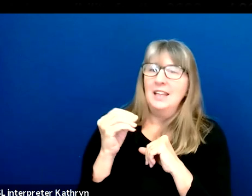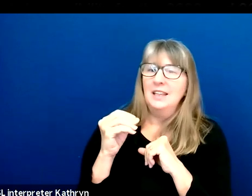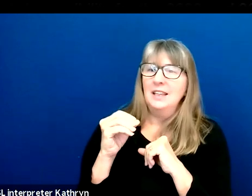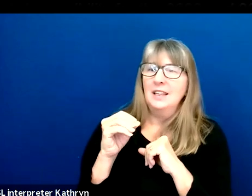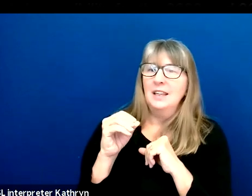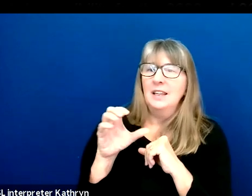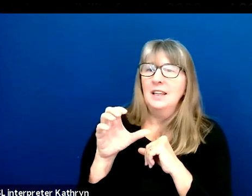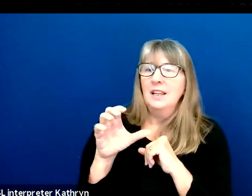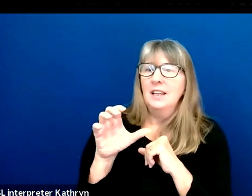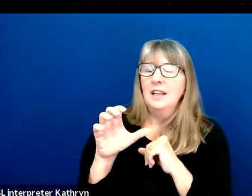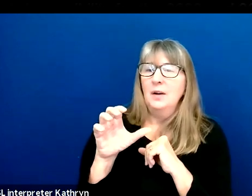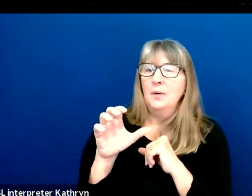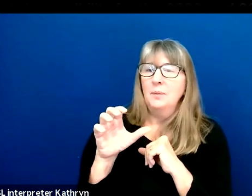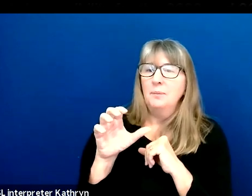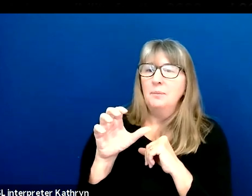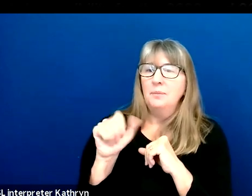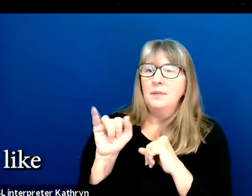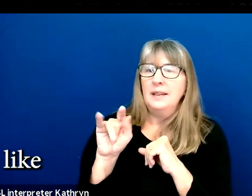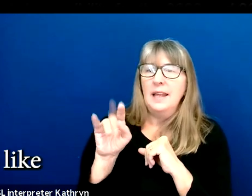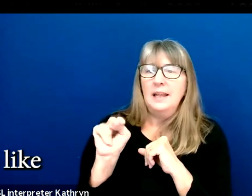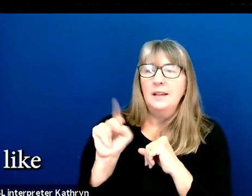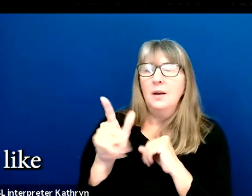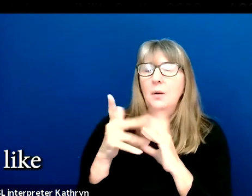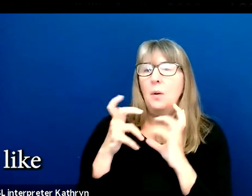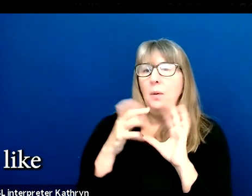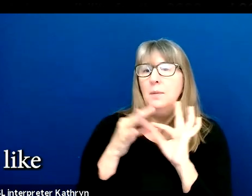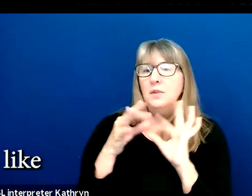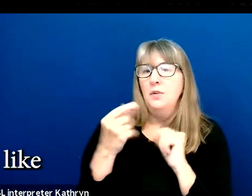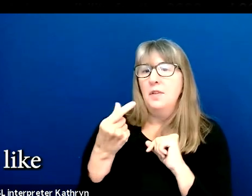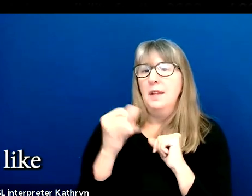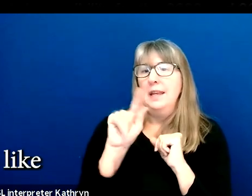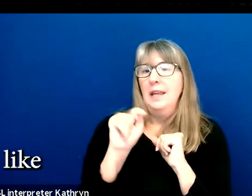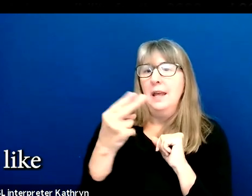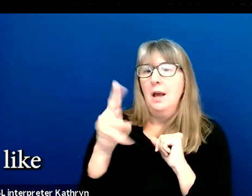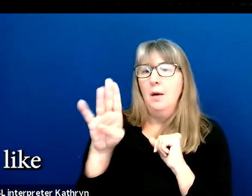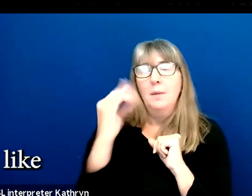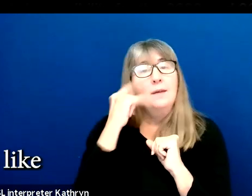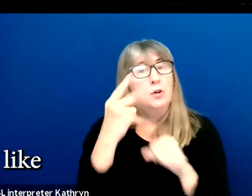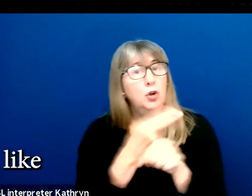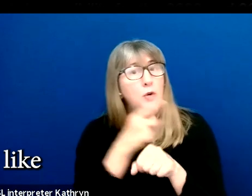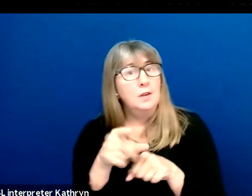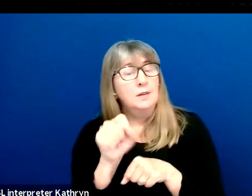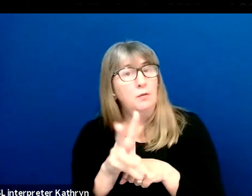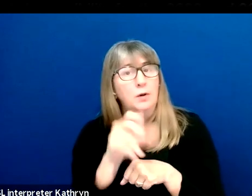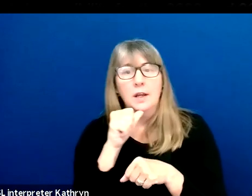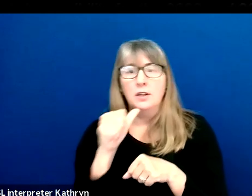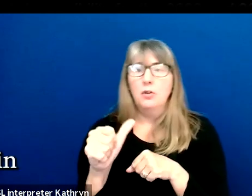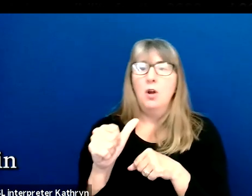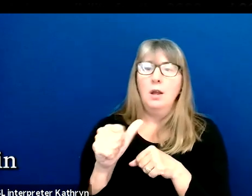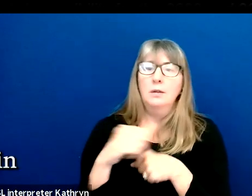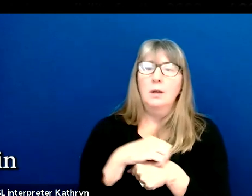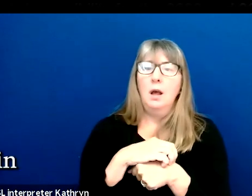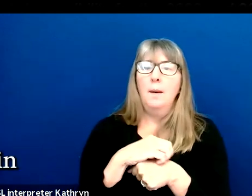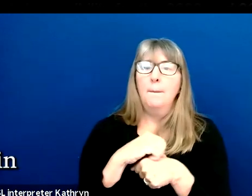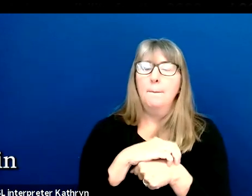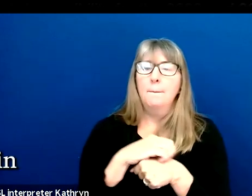add back to the GitHub thing. If you're someone who's using this software and you're not someone who's like